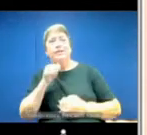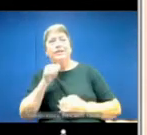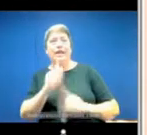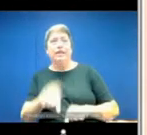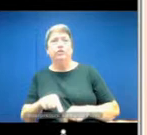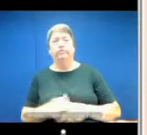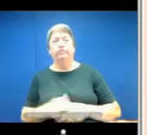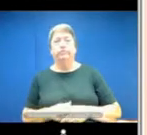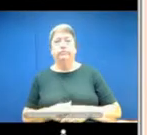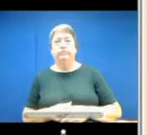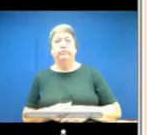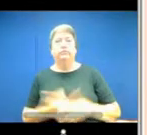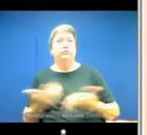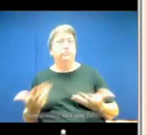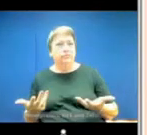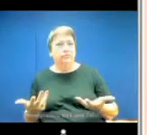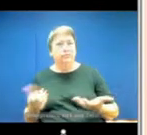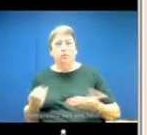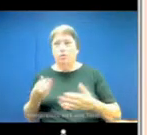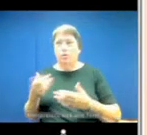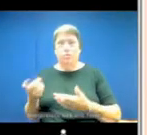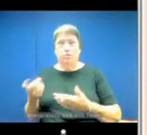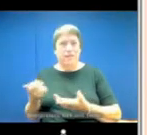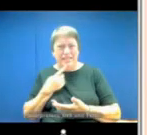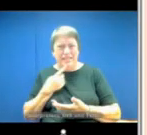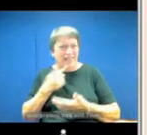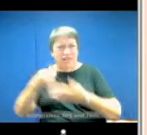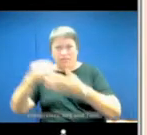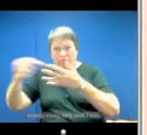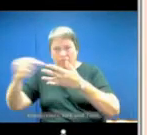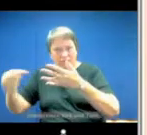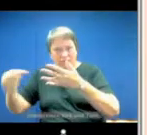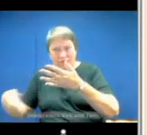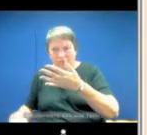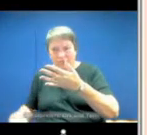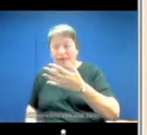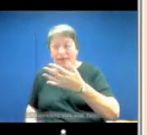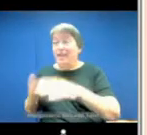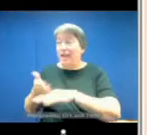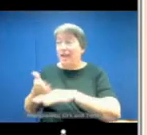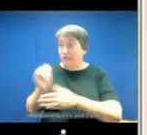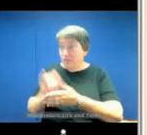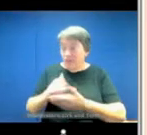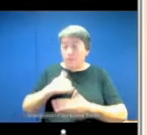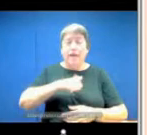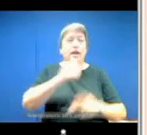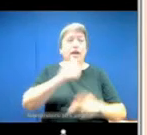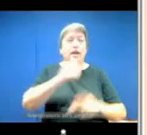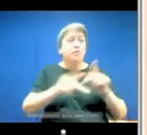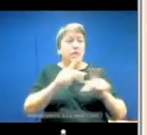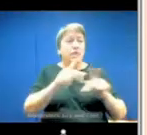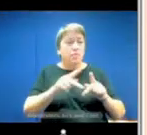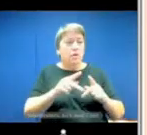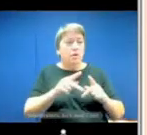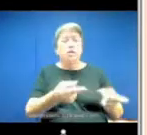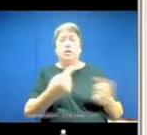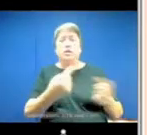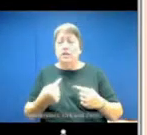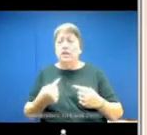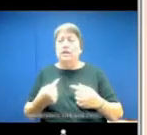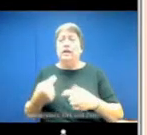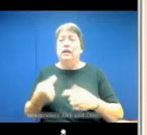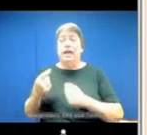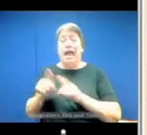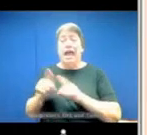And then after that, when we had people who come to us to serve as their lawyer, in certain cases